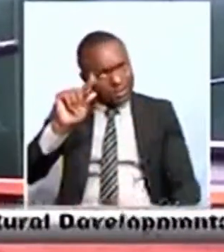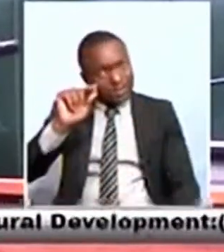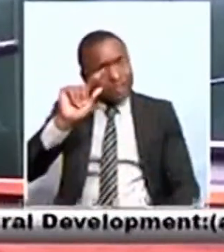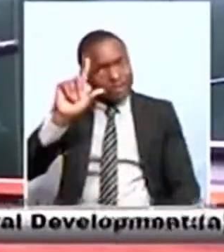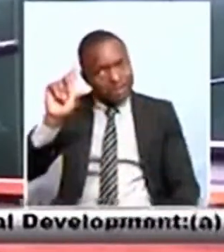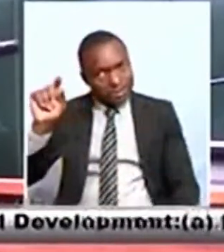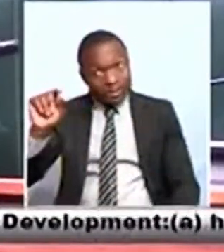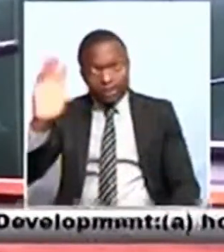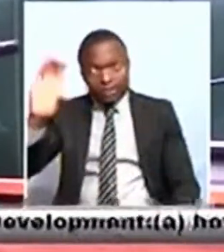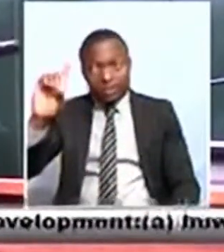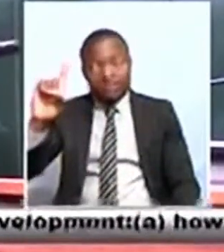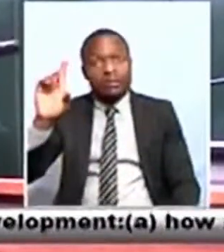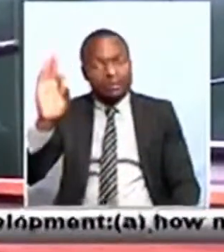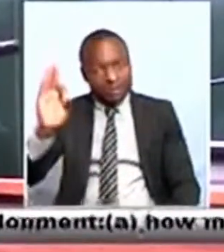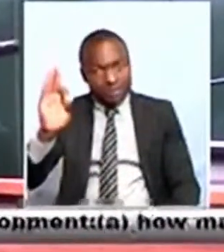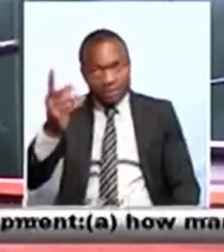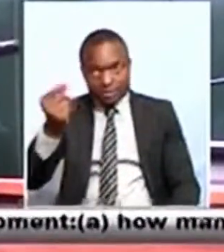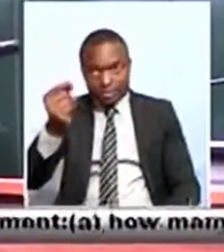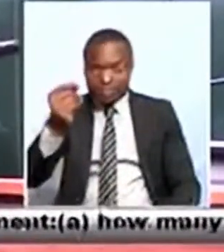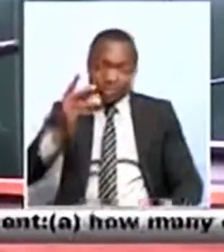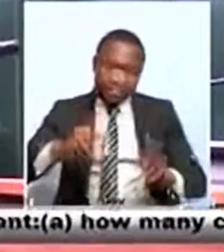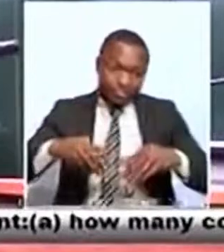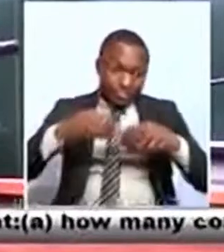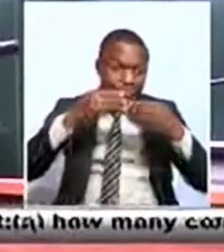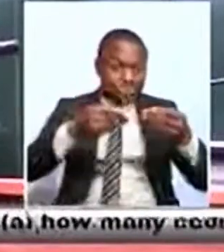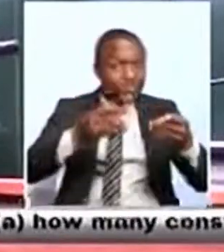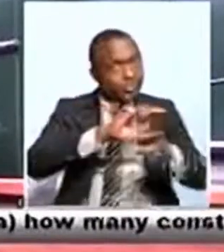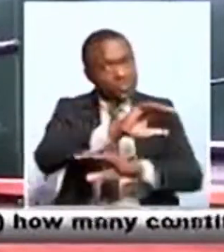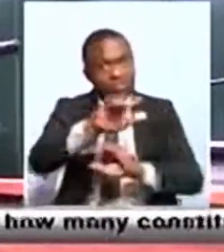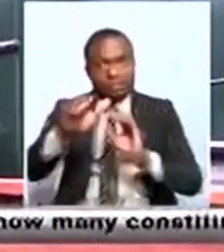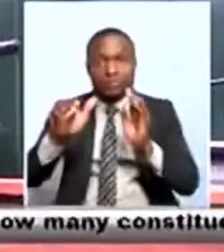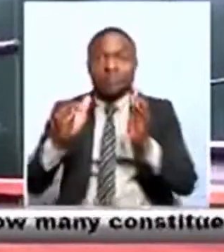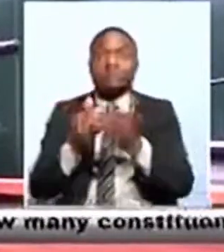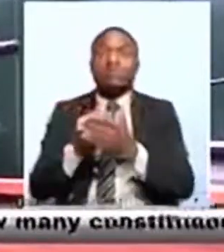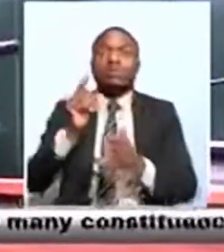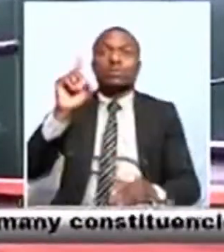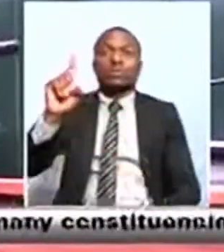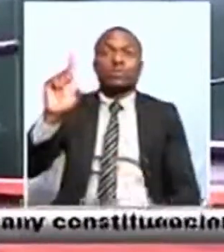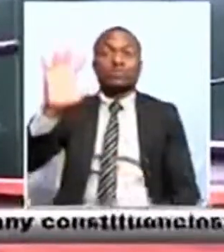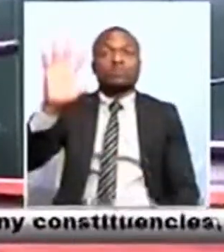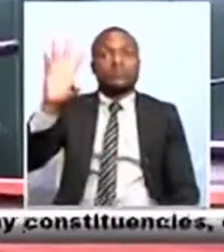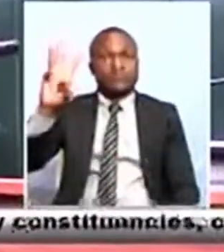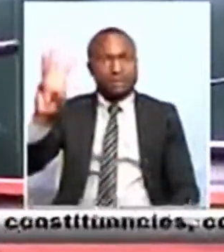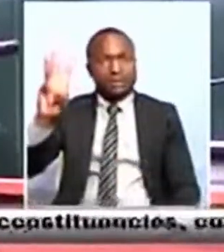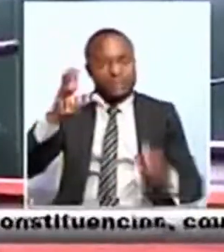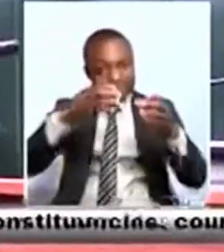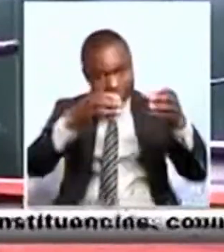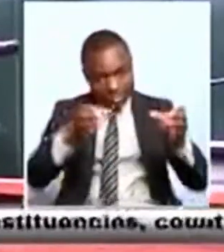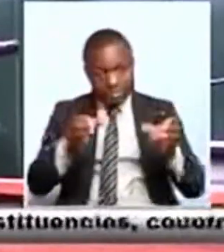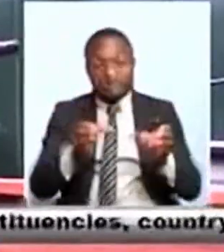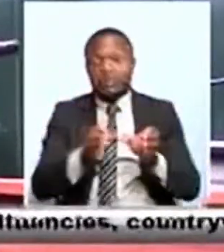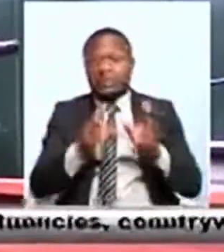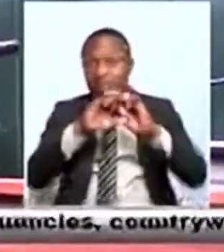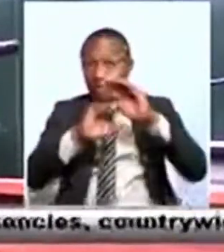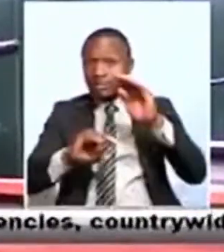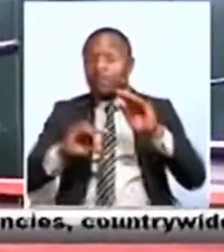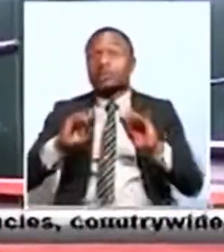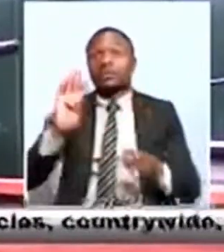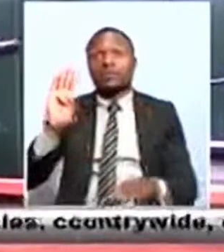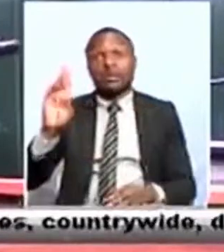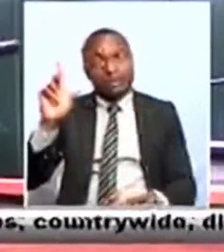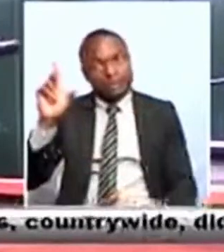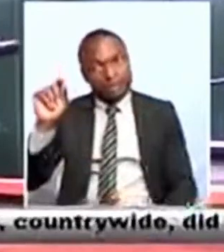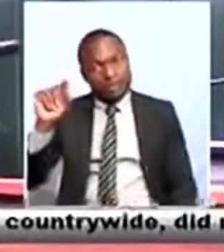CDF allocation was disbursed to all the 156 constituencies. Under B, in